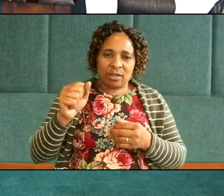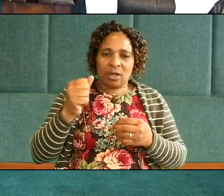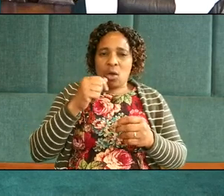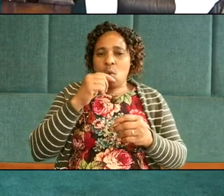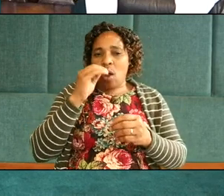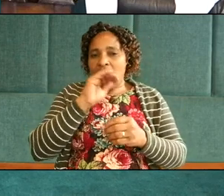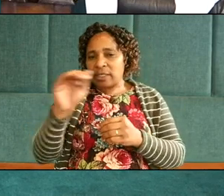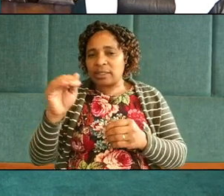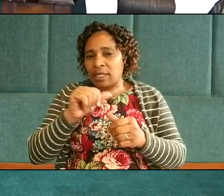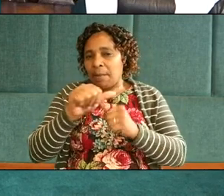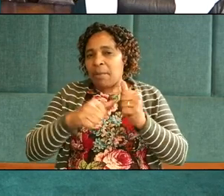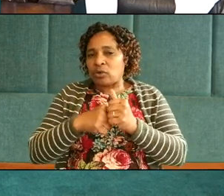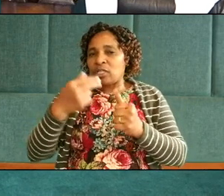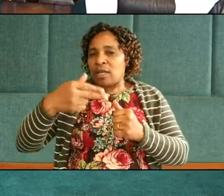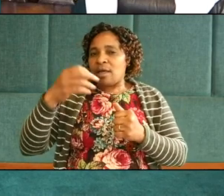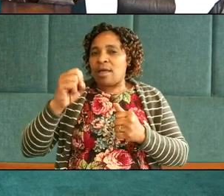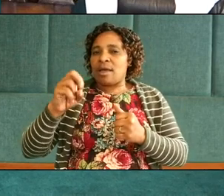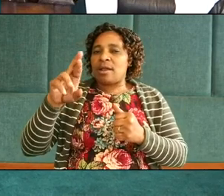You asked him,